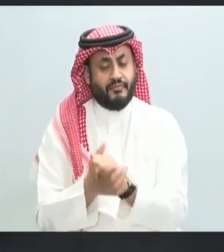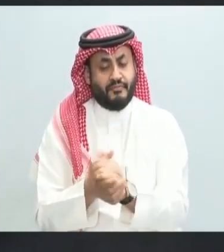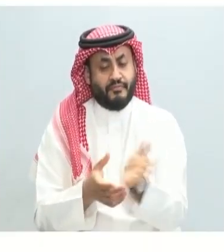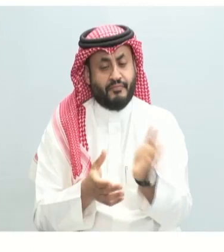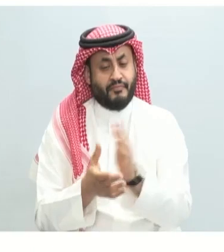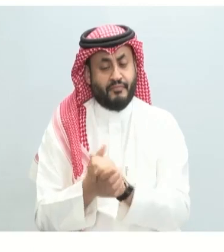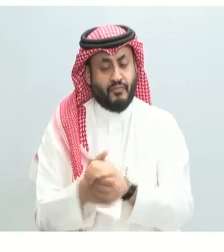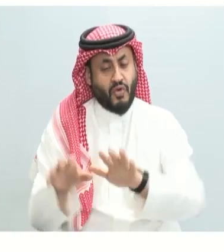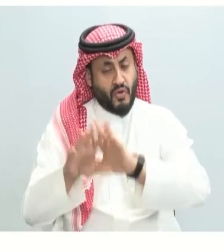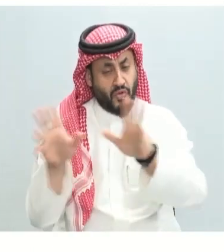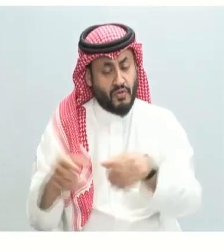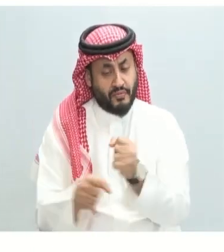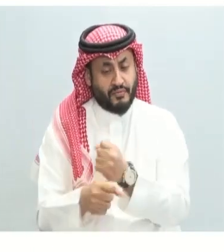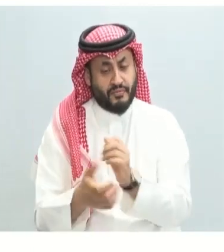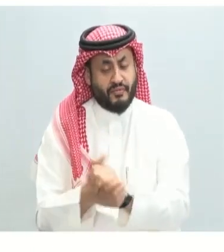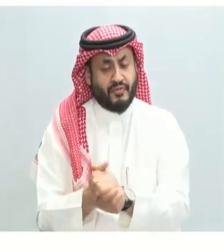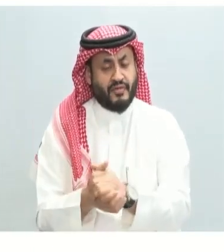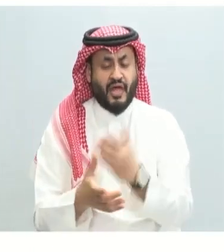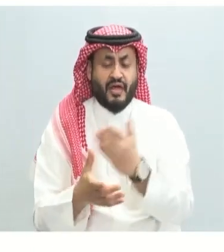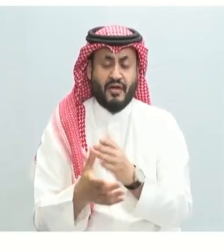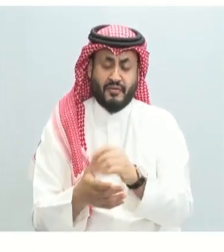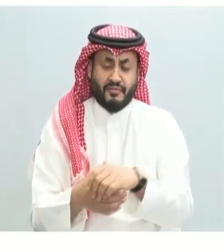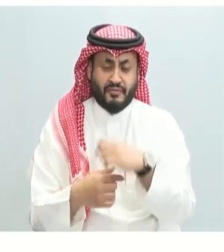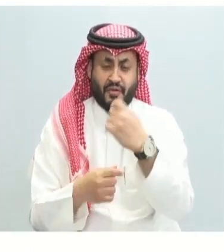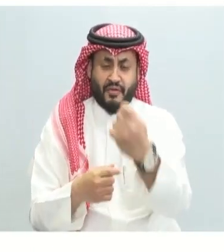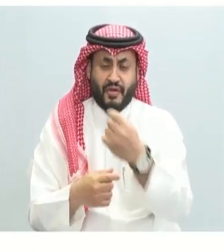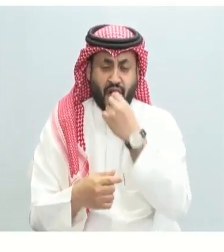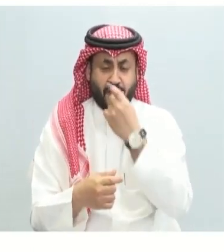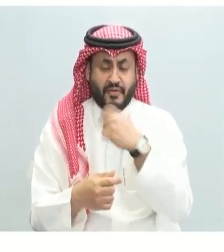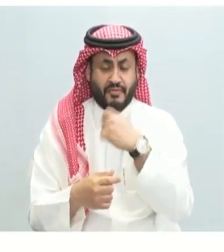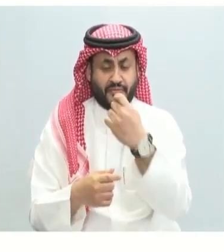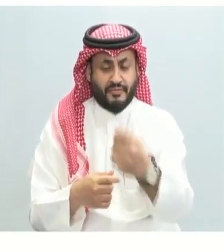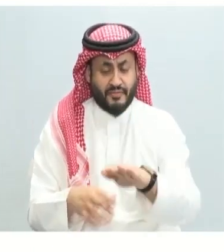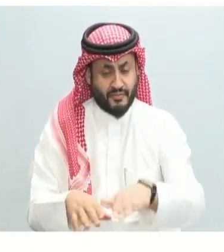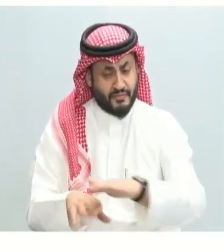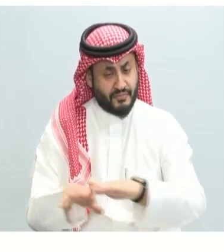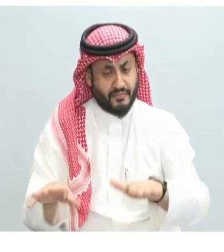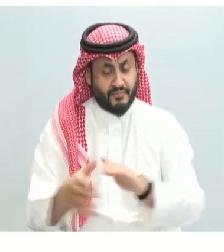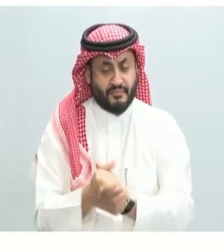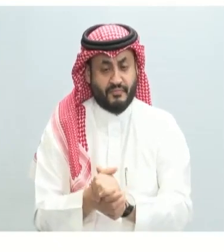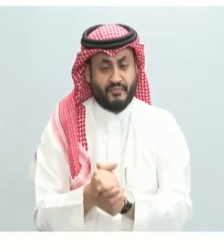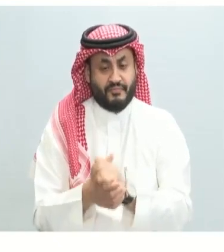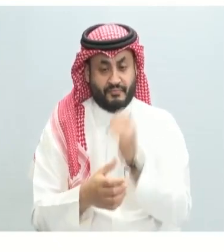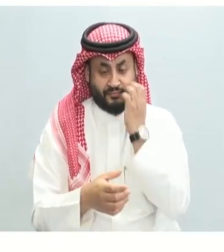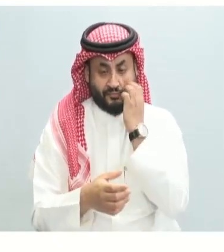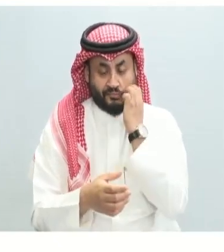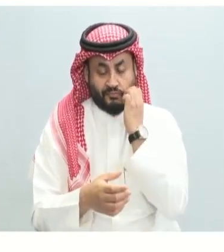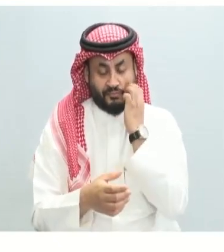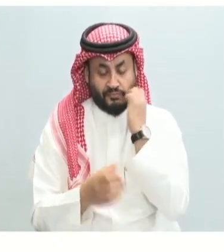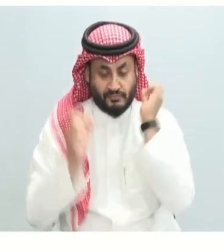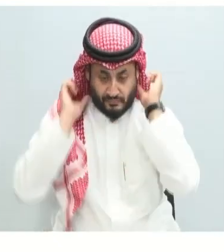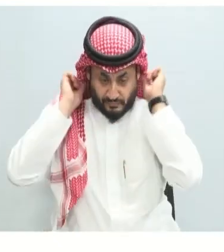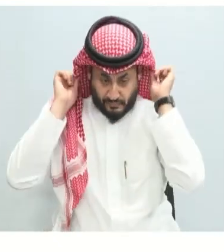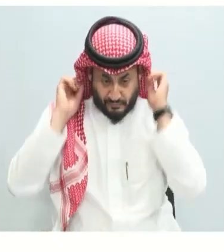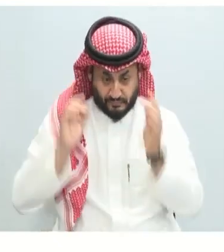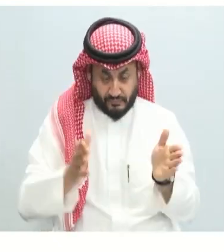you do all of this, why not having a candy on your desk? Candy for you. And